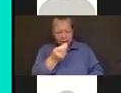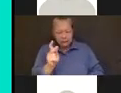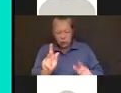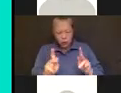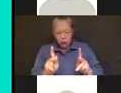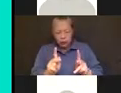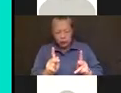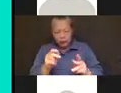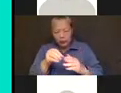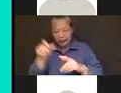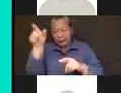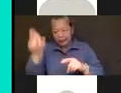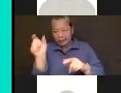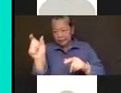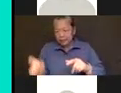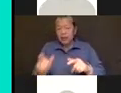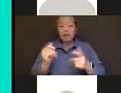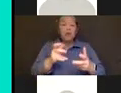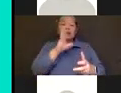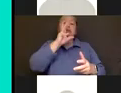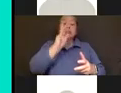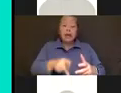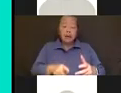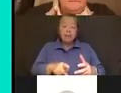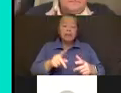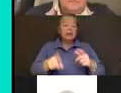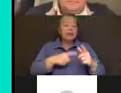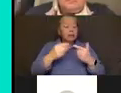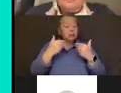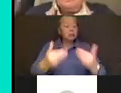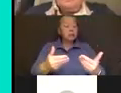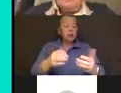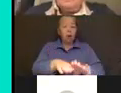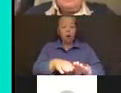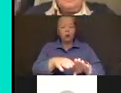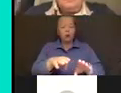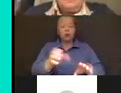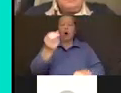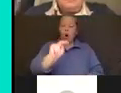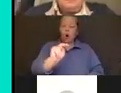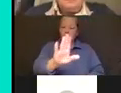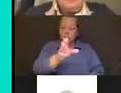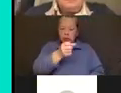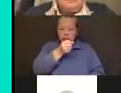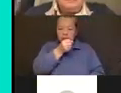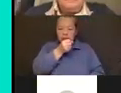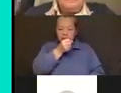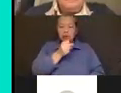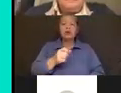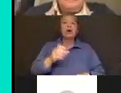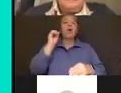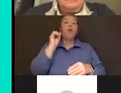you want to speak out using your voice, please just unmute and do that. If you want to do in the